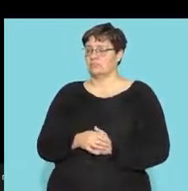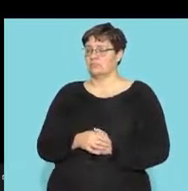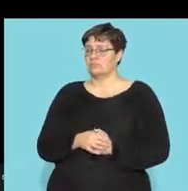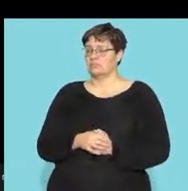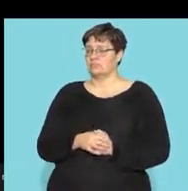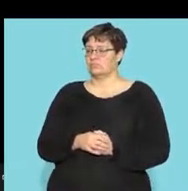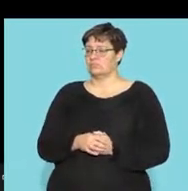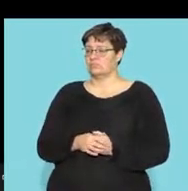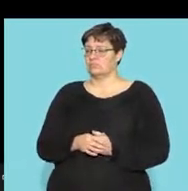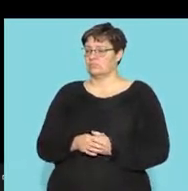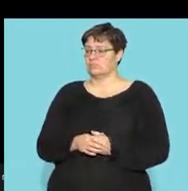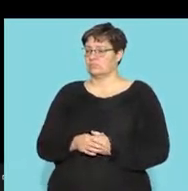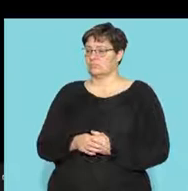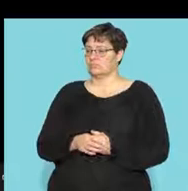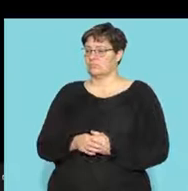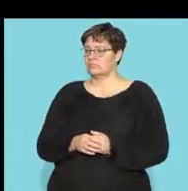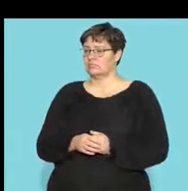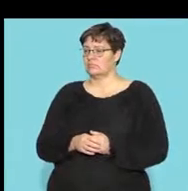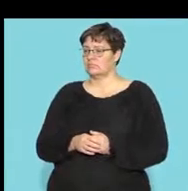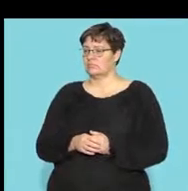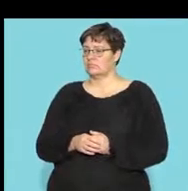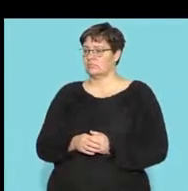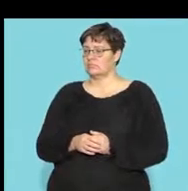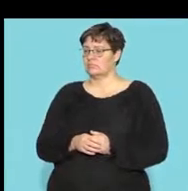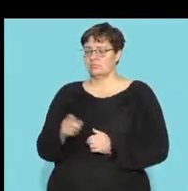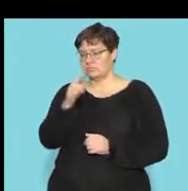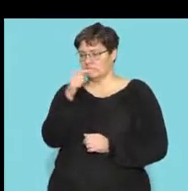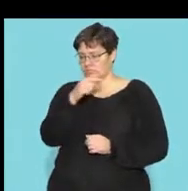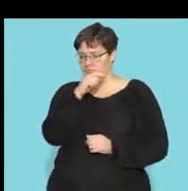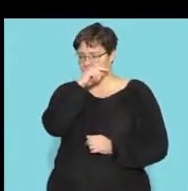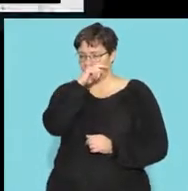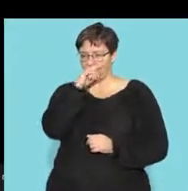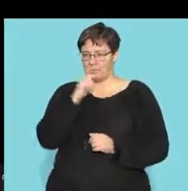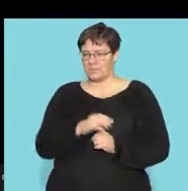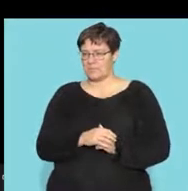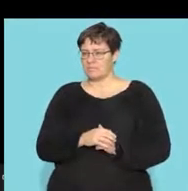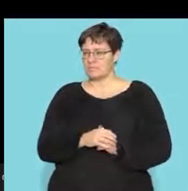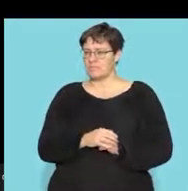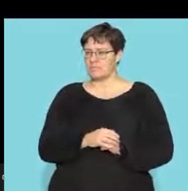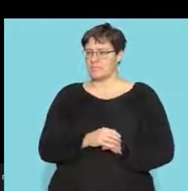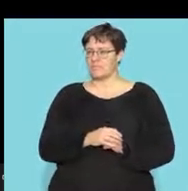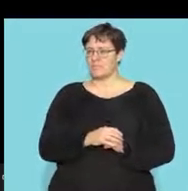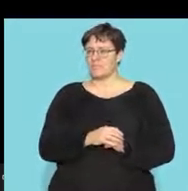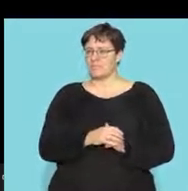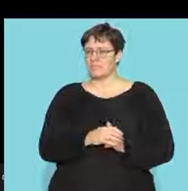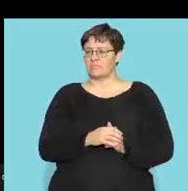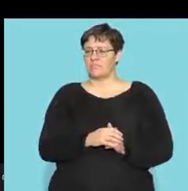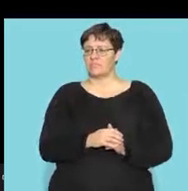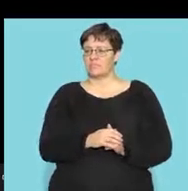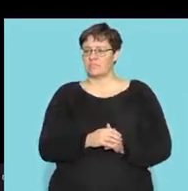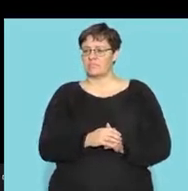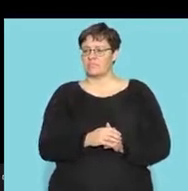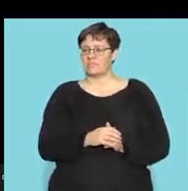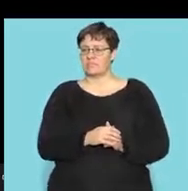126,224 times the, let's go back there. Here we go.